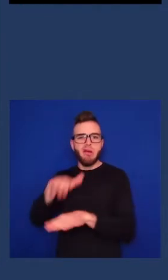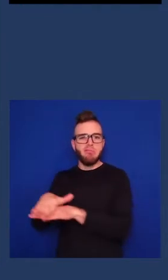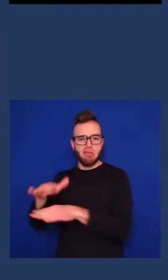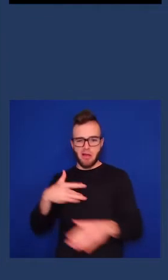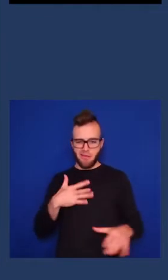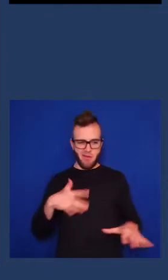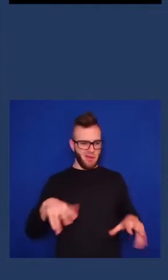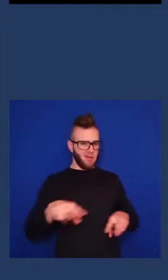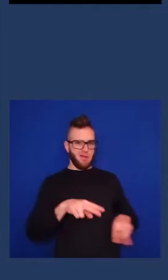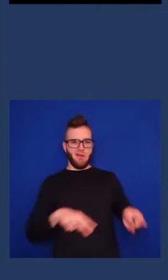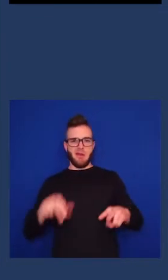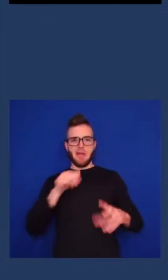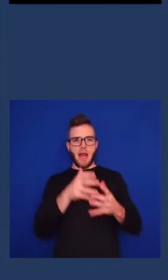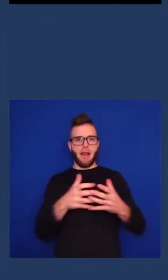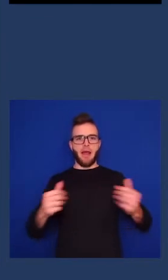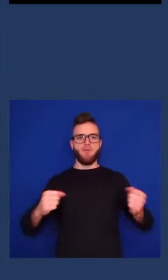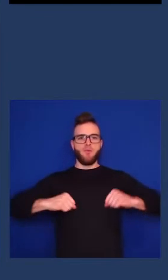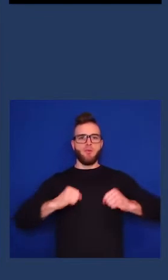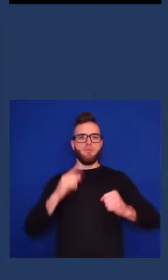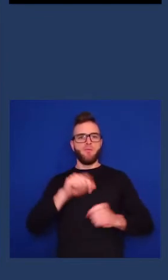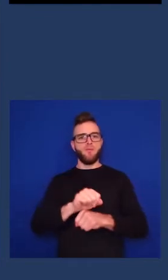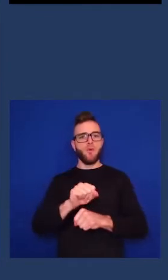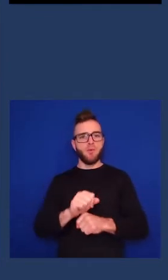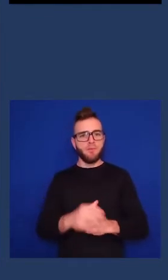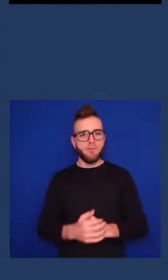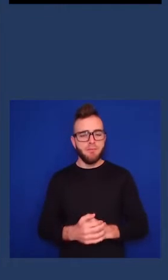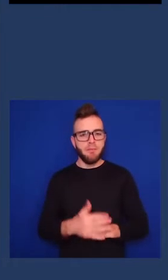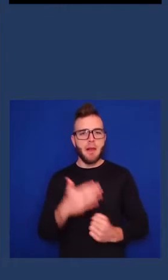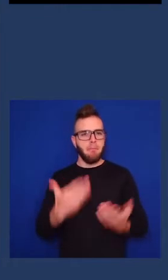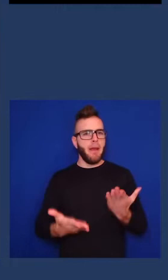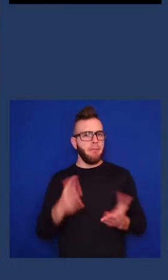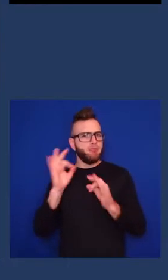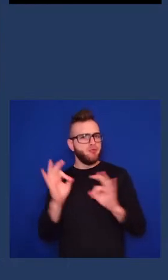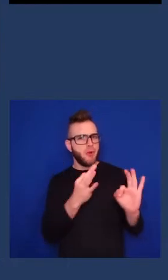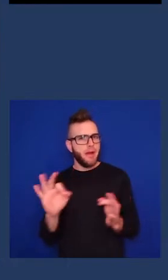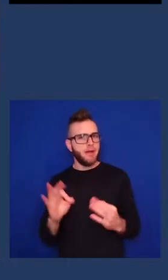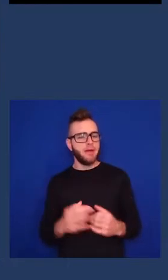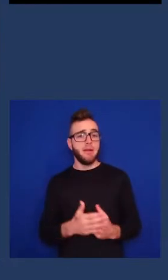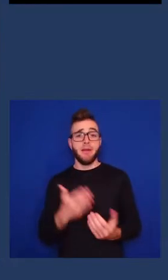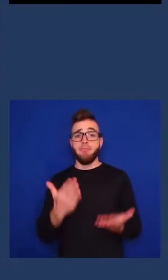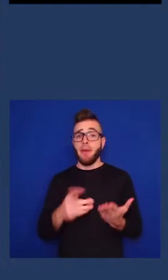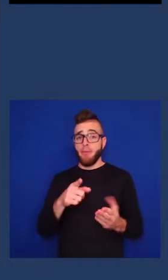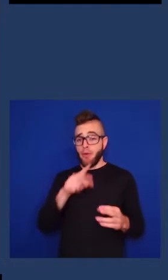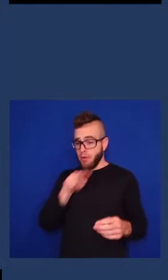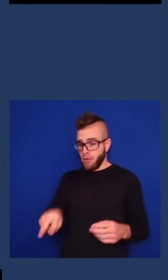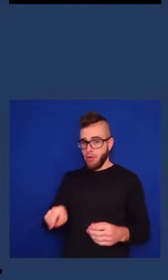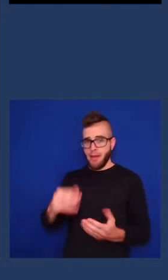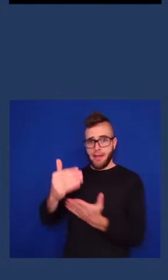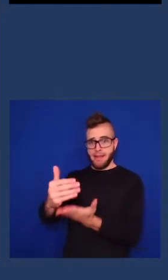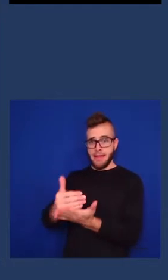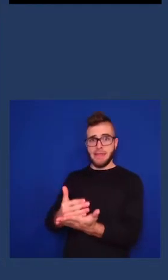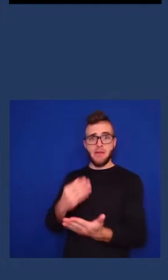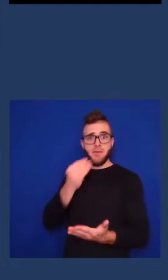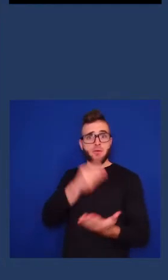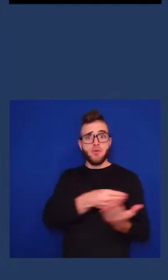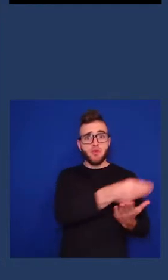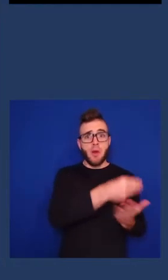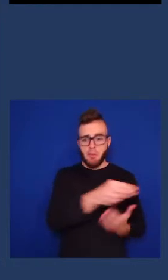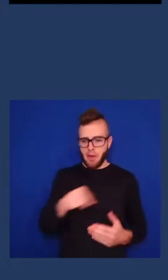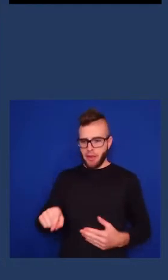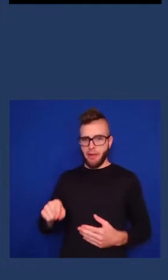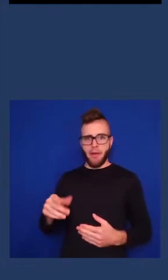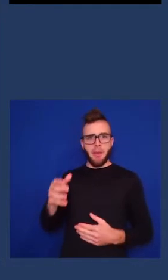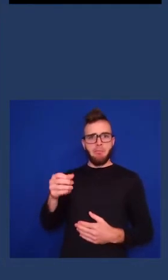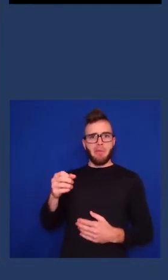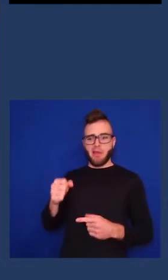workspace. That's going to be very distracting for you during that interview. You may look down and see a notepad about a grocery list, and now you're thinking about the